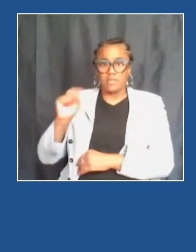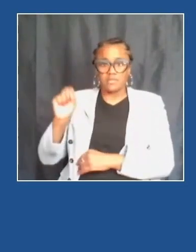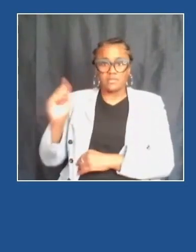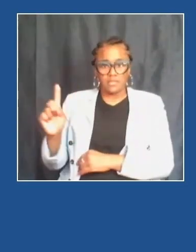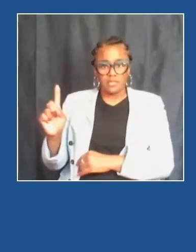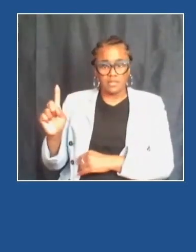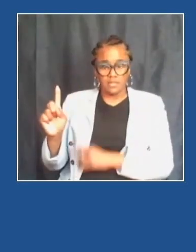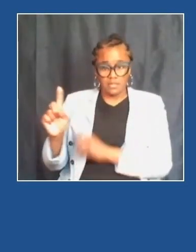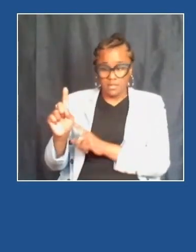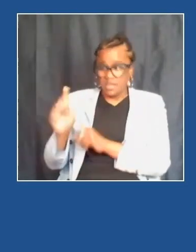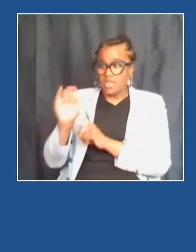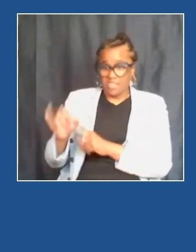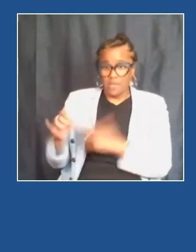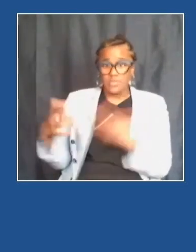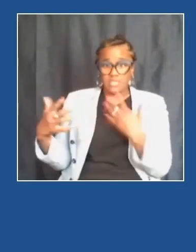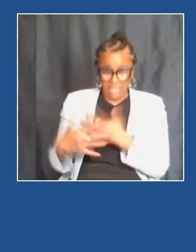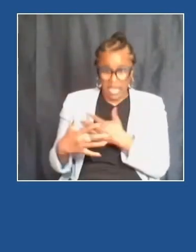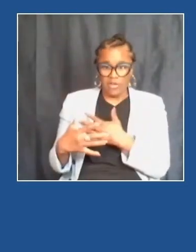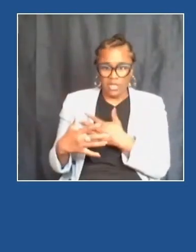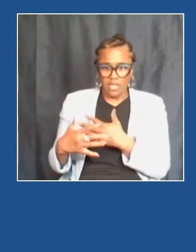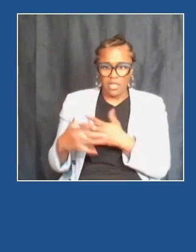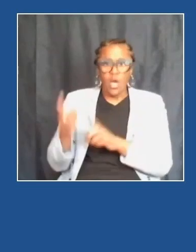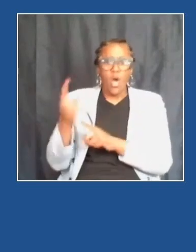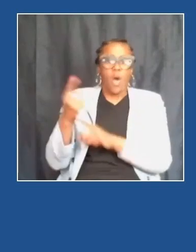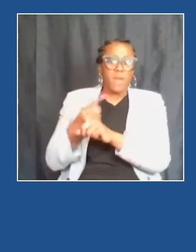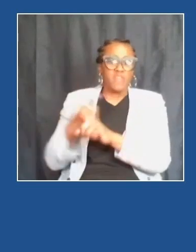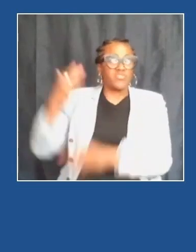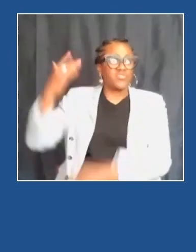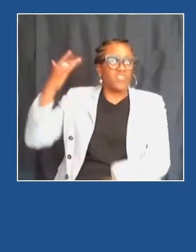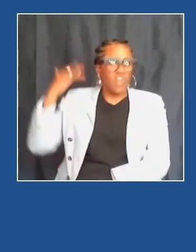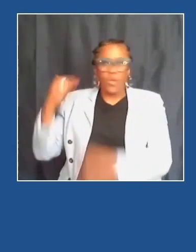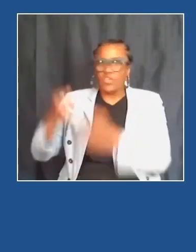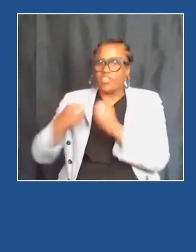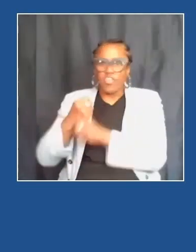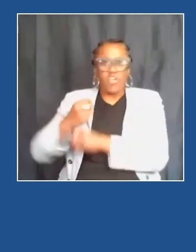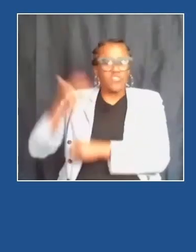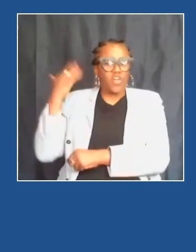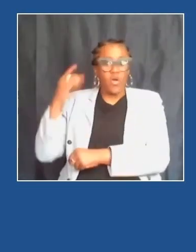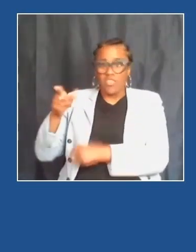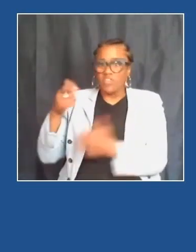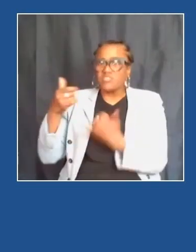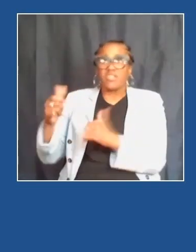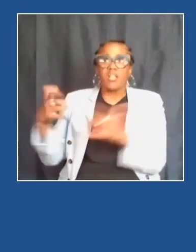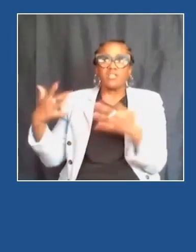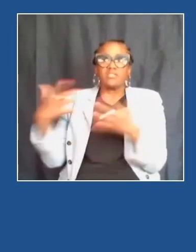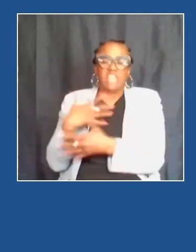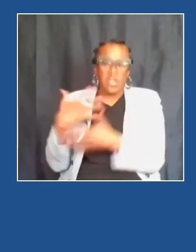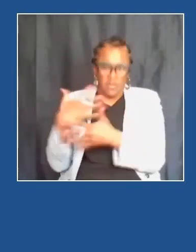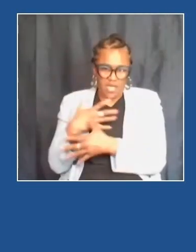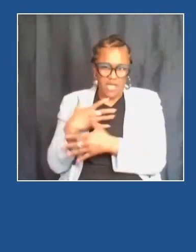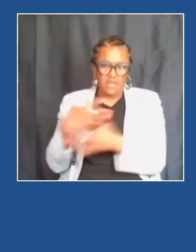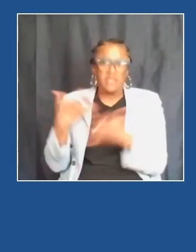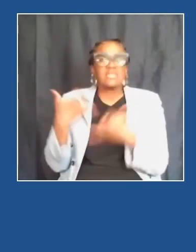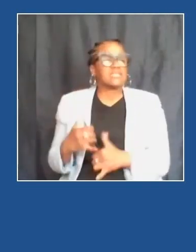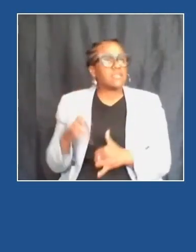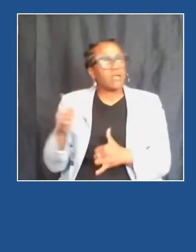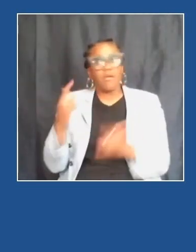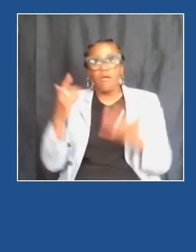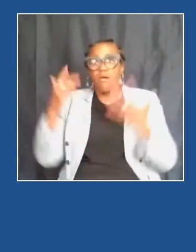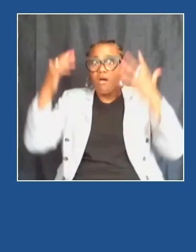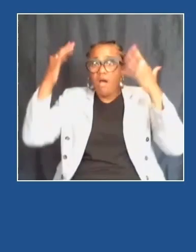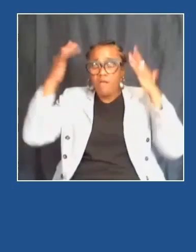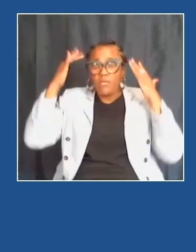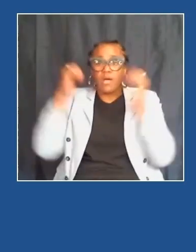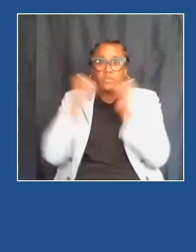that was very scary months or years ago, but the person is still terrified, is still overwhelmed